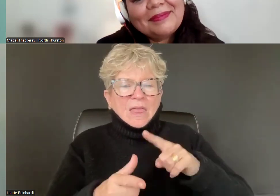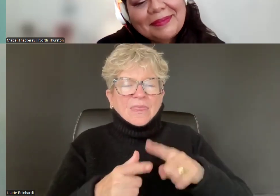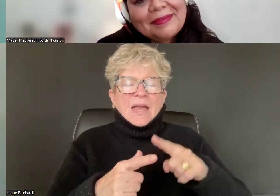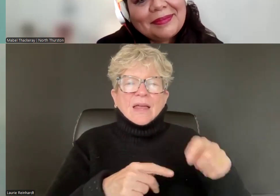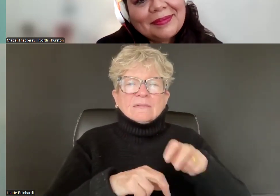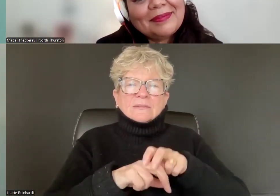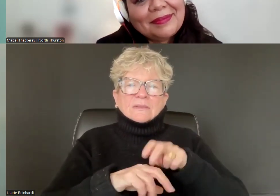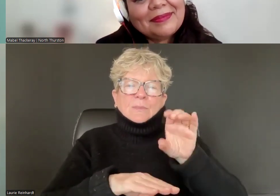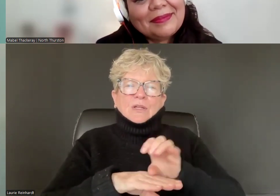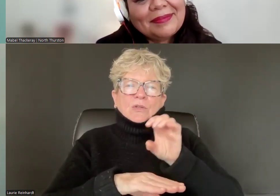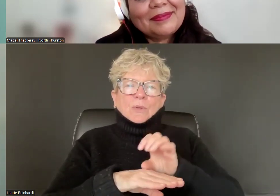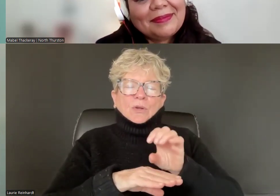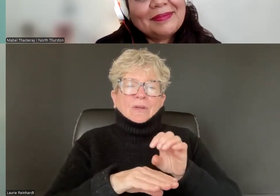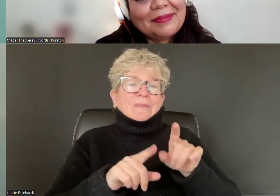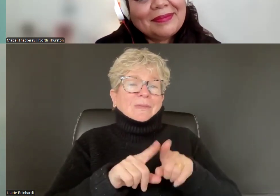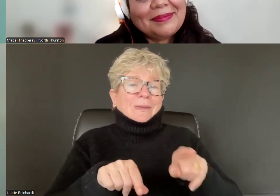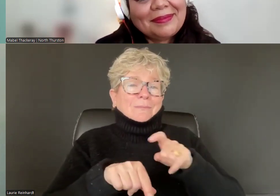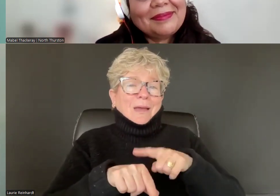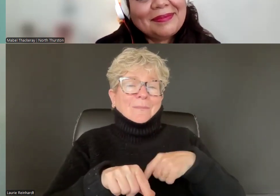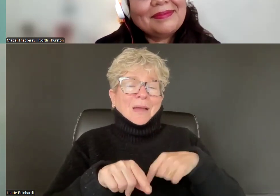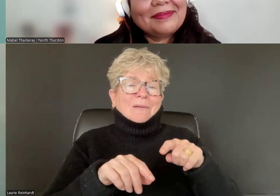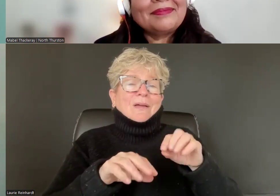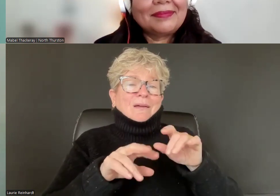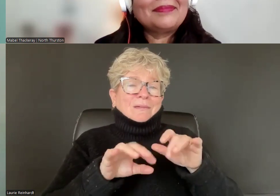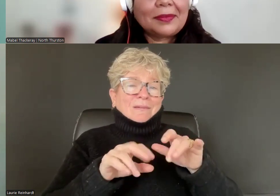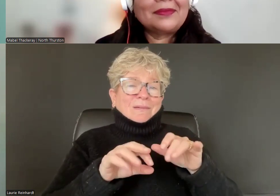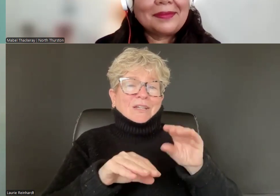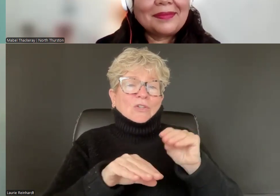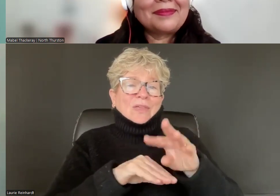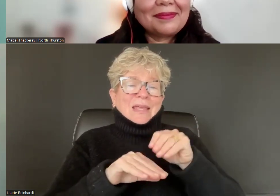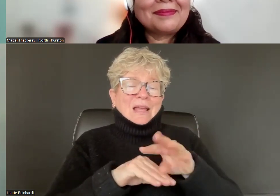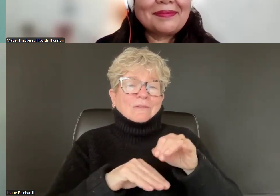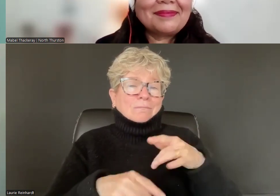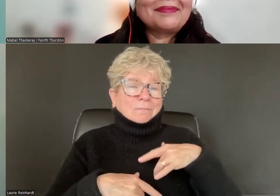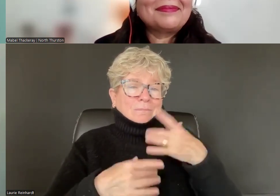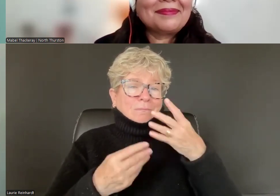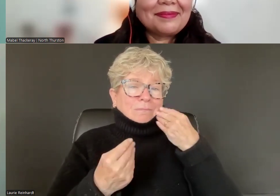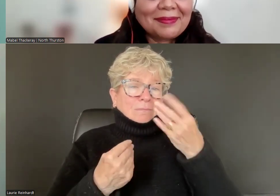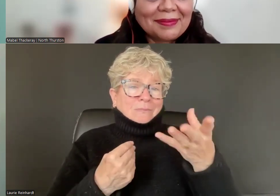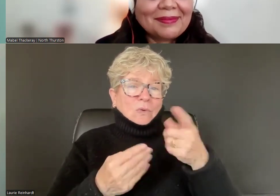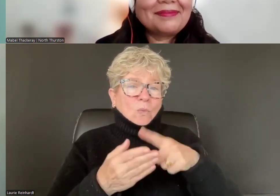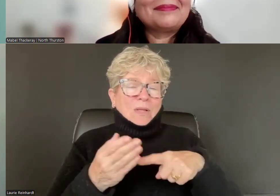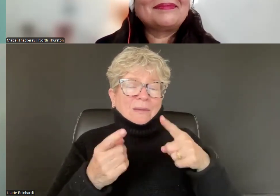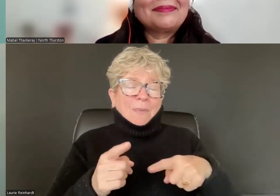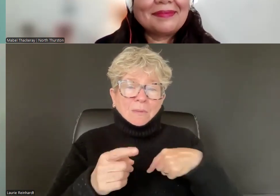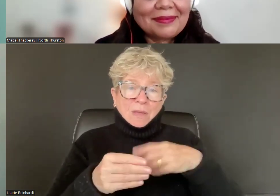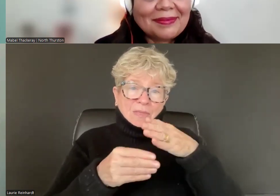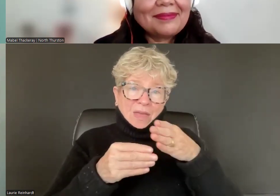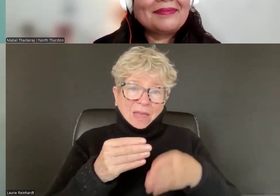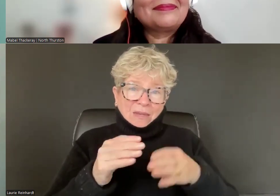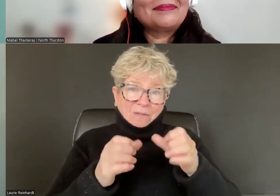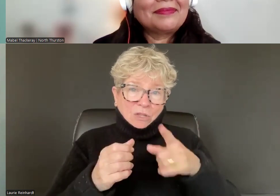sent a message to our counselors saying, "Hey, here's what's up, here's what's going on. If you could be here at the end of the